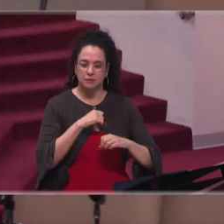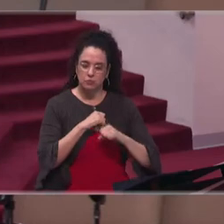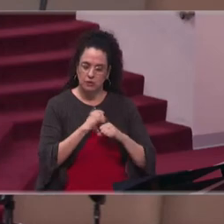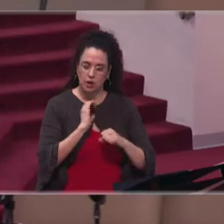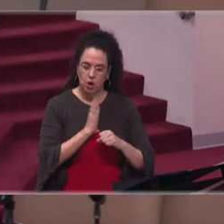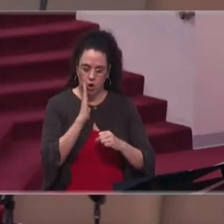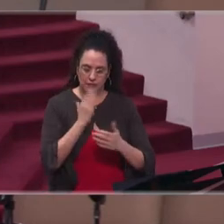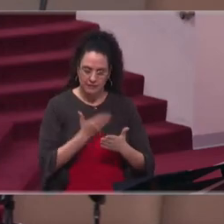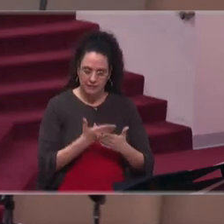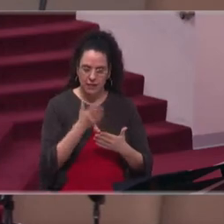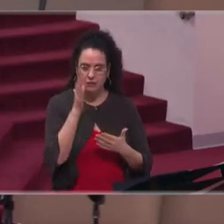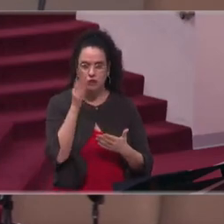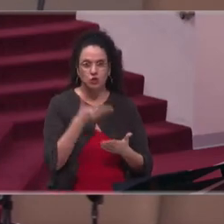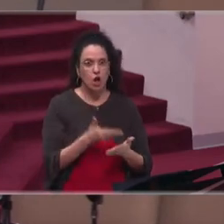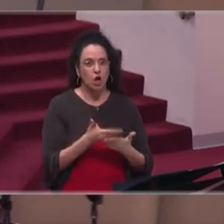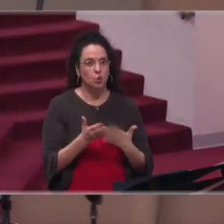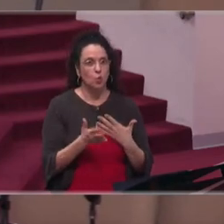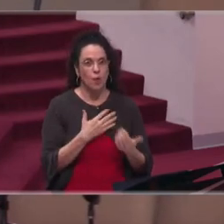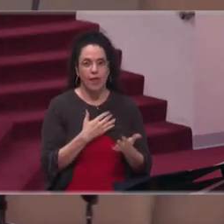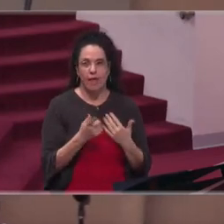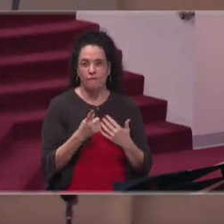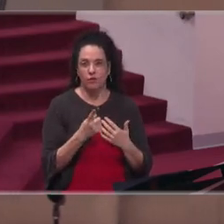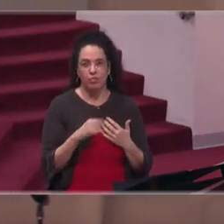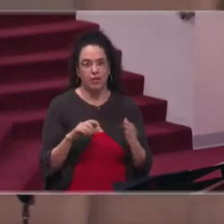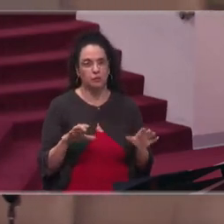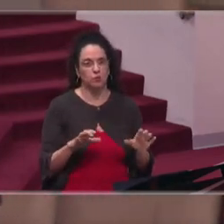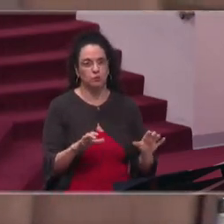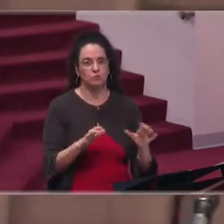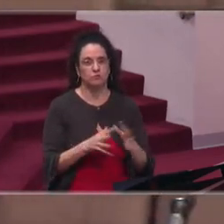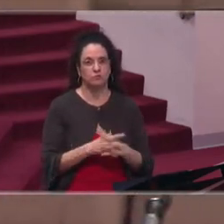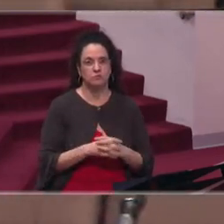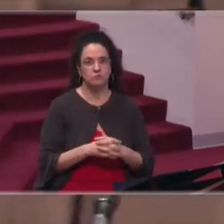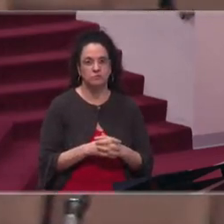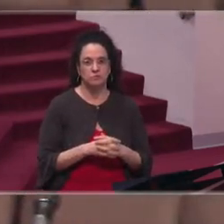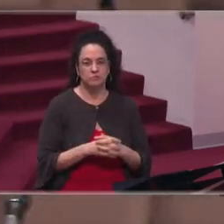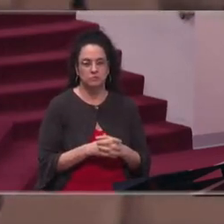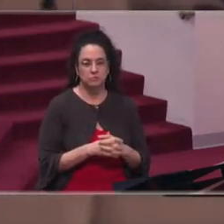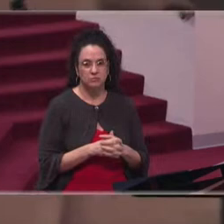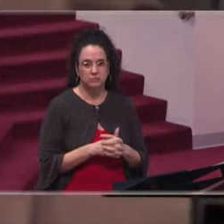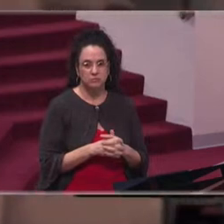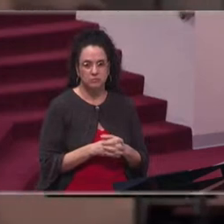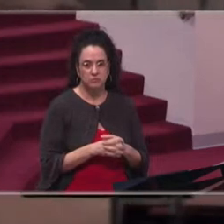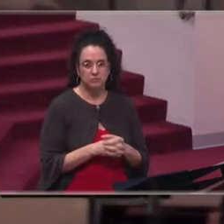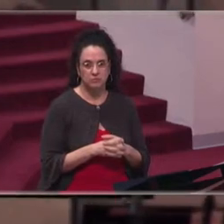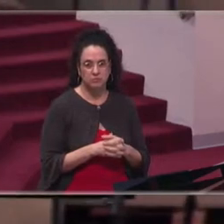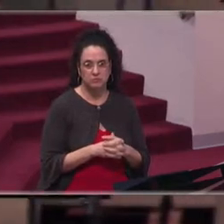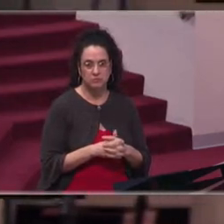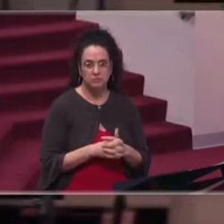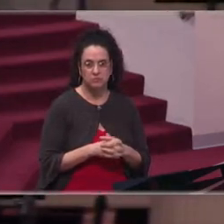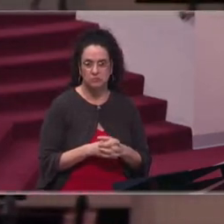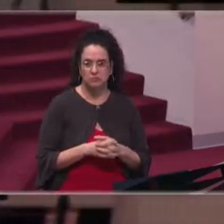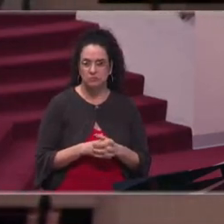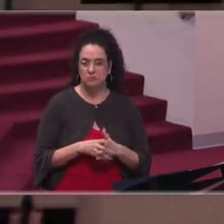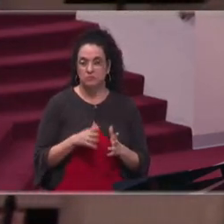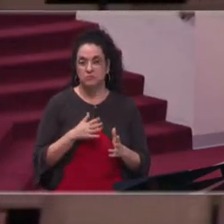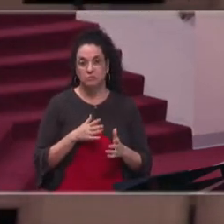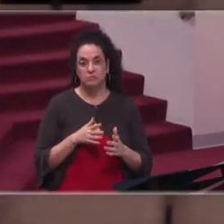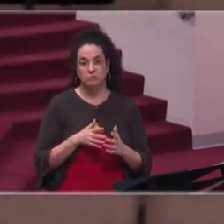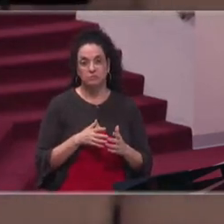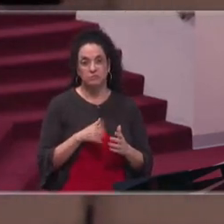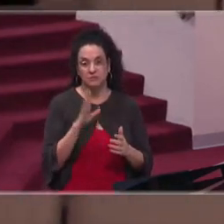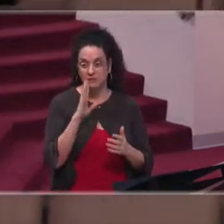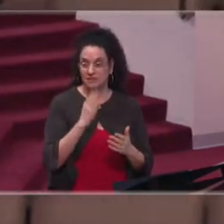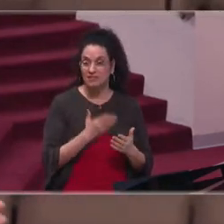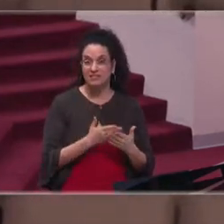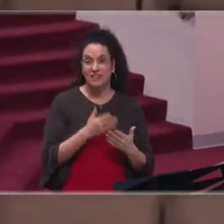wherever they may be. Wherever they may be. And they're not going to be perfect. And I don't know